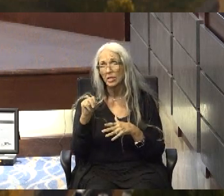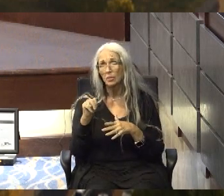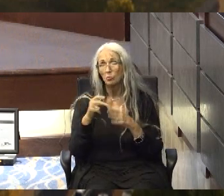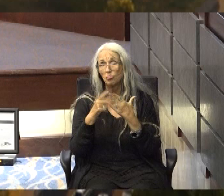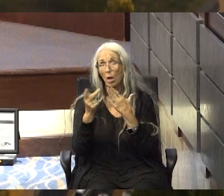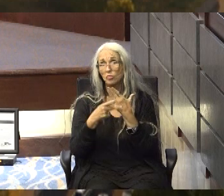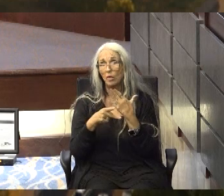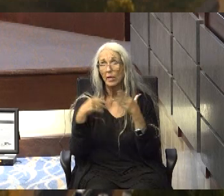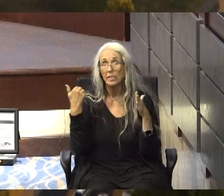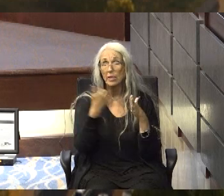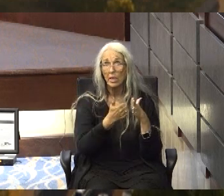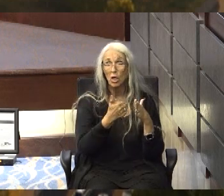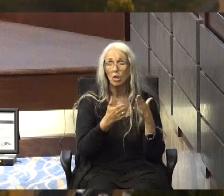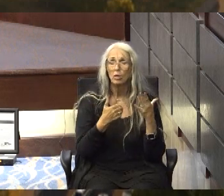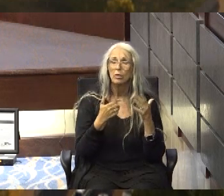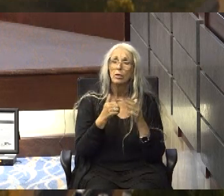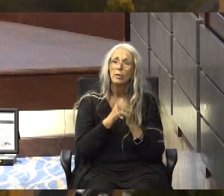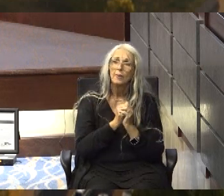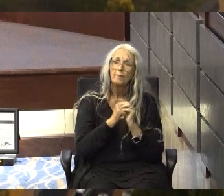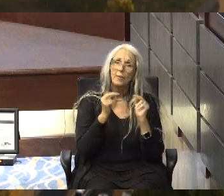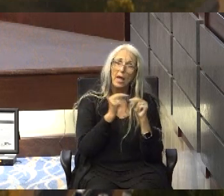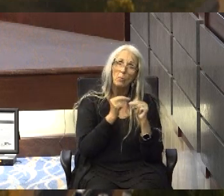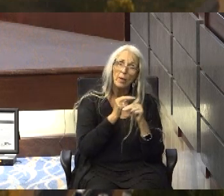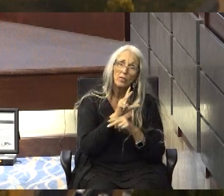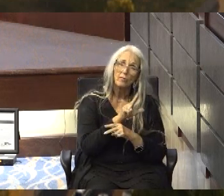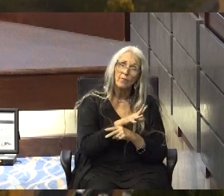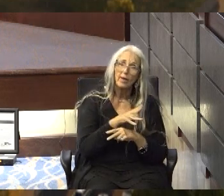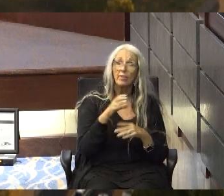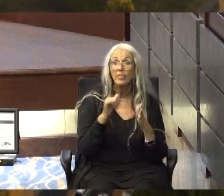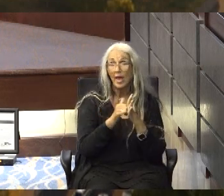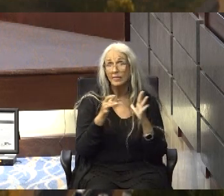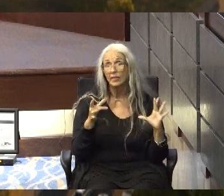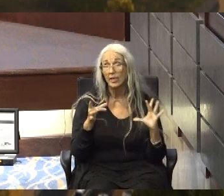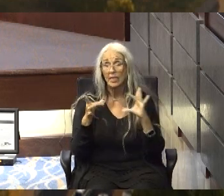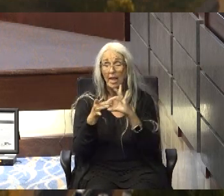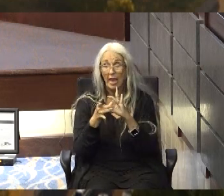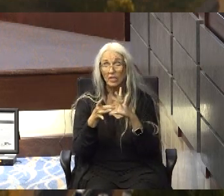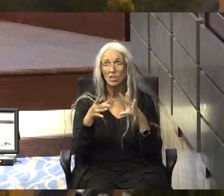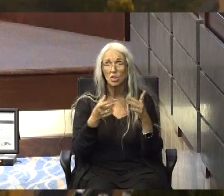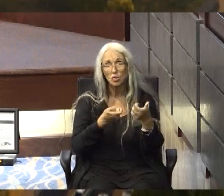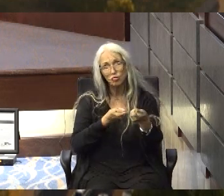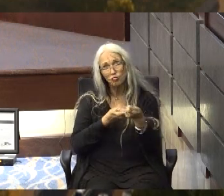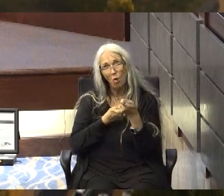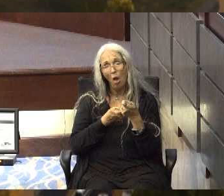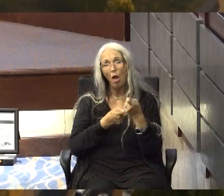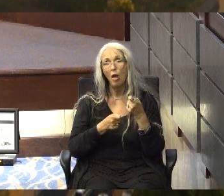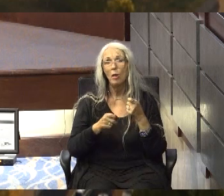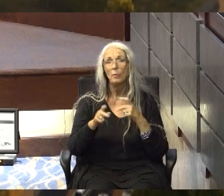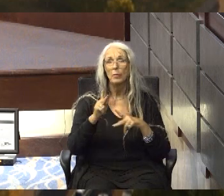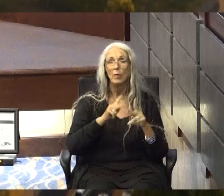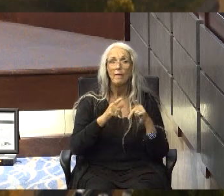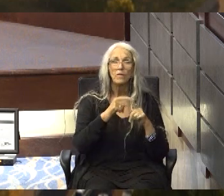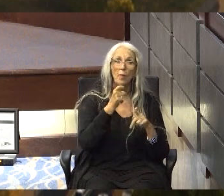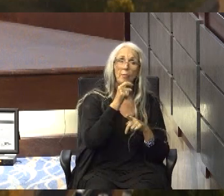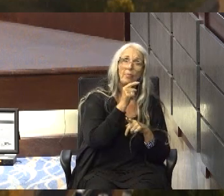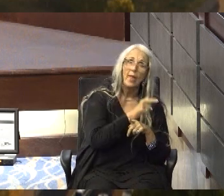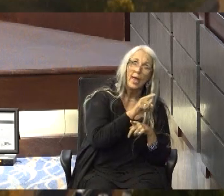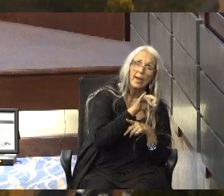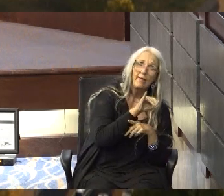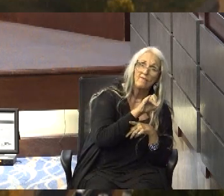downstream, this is going to be a vital connector and draw from that investment, pulling